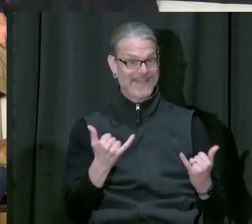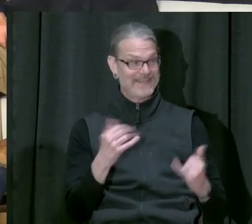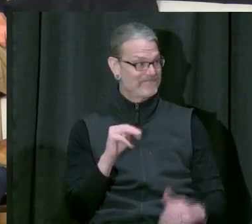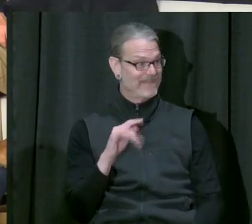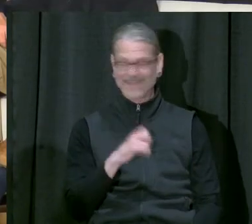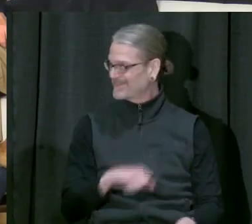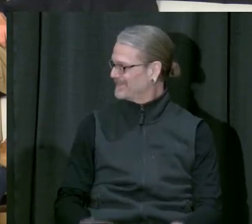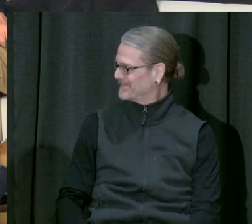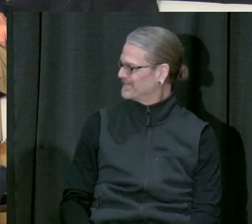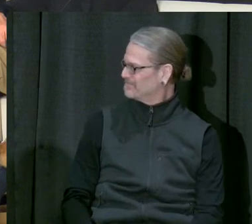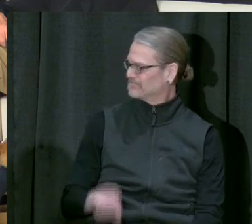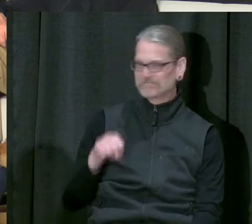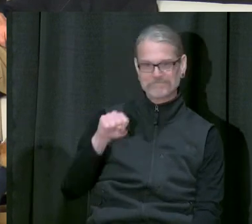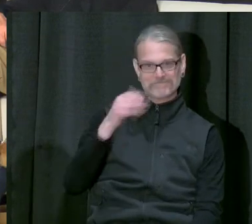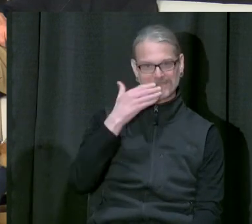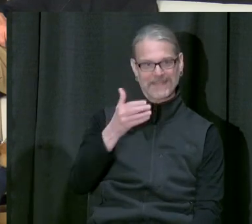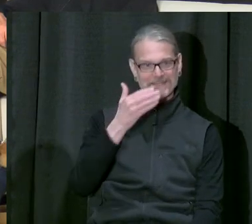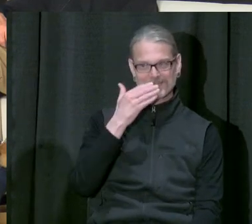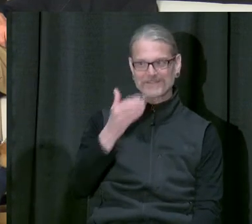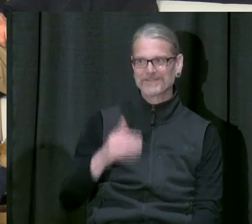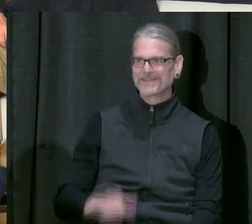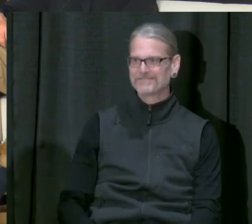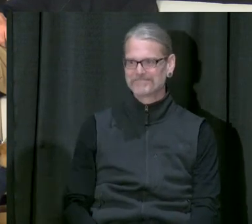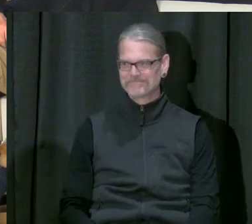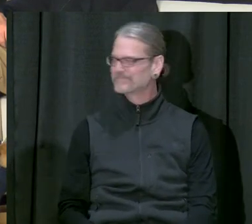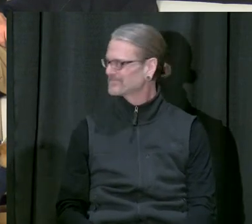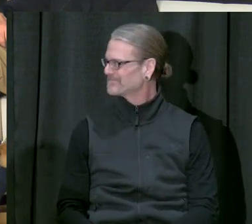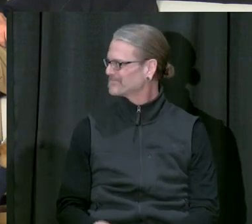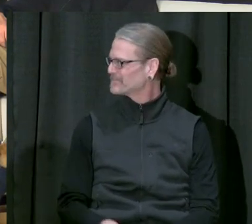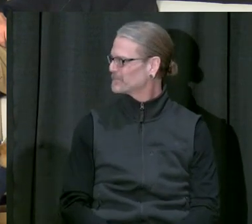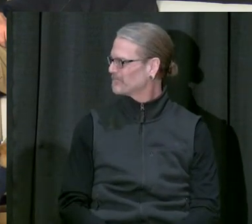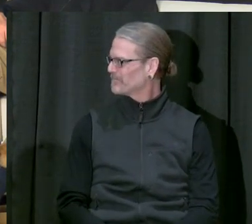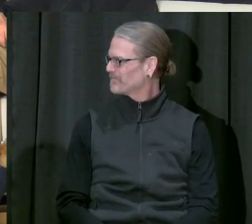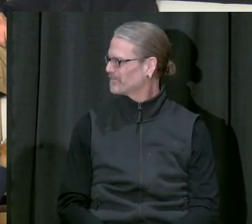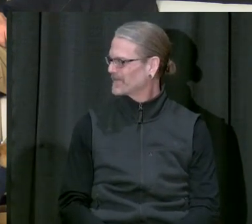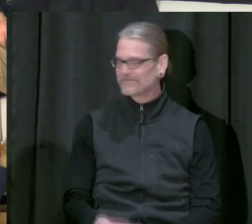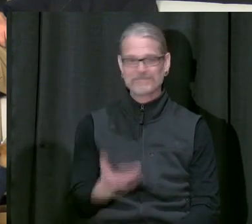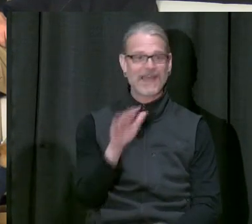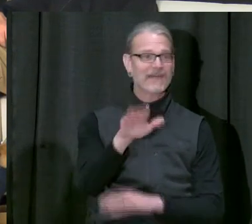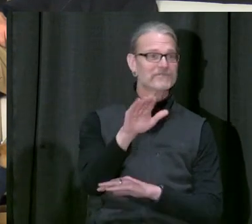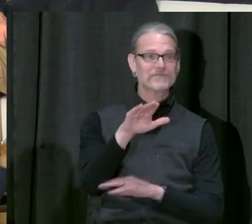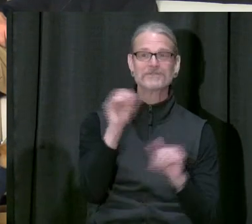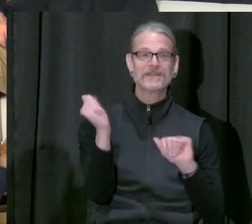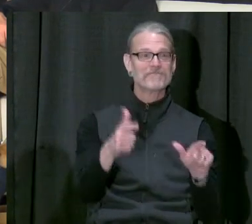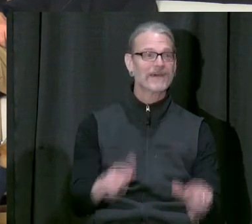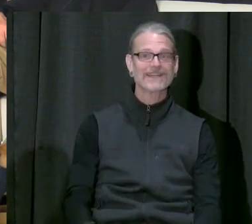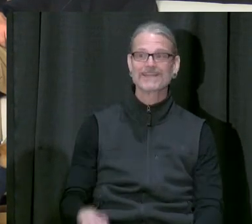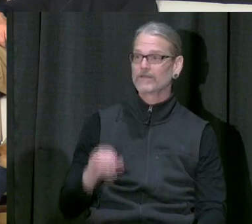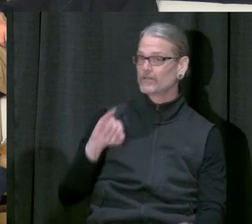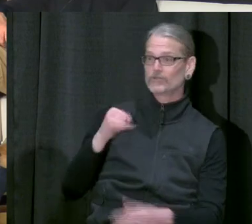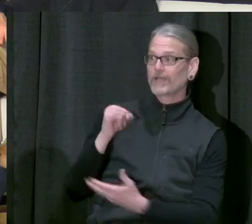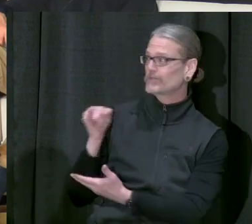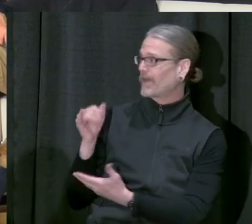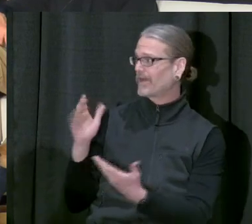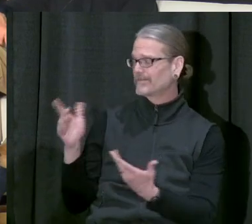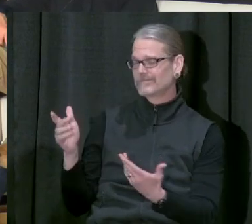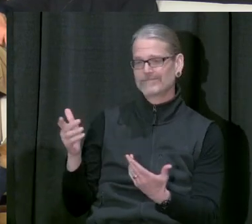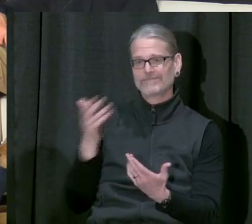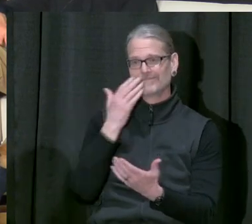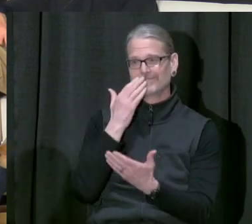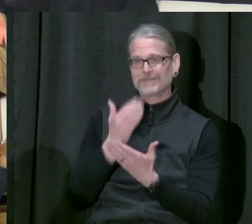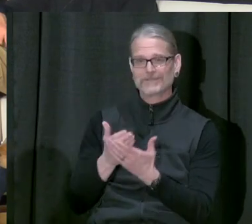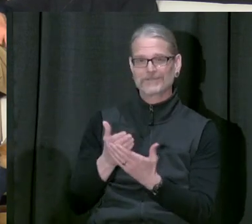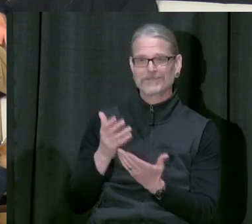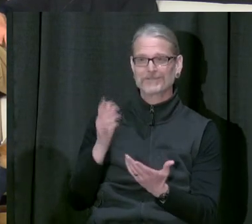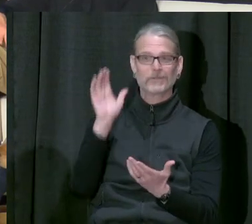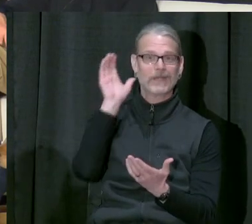Yeah, thanks. Yes, give him a hand. Absolutely. Afternoon, everybody, and JJ, and it's great to hear